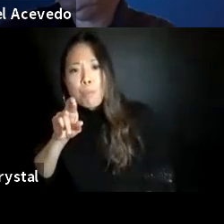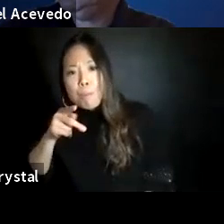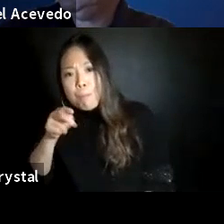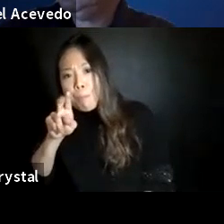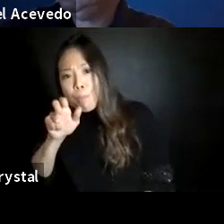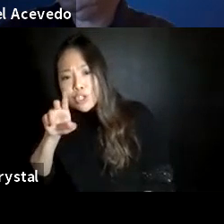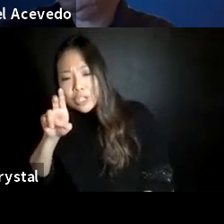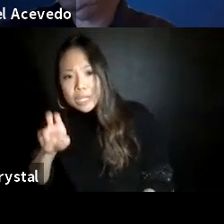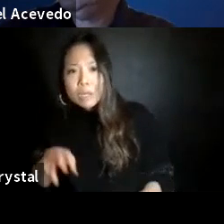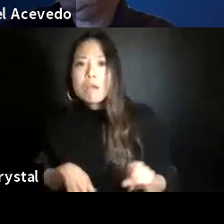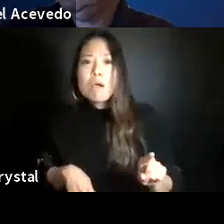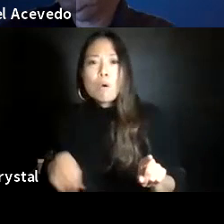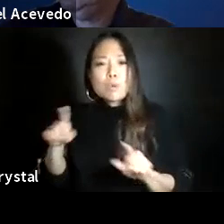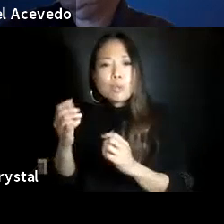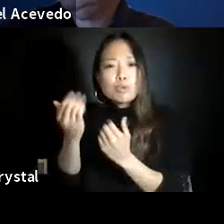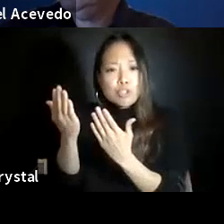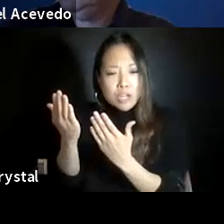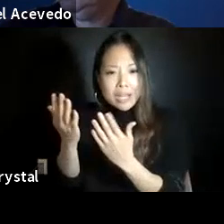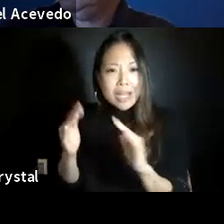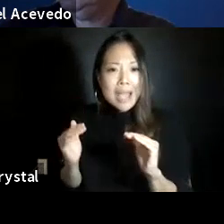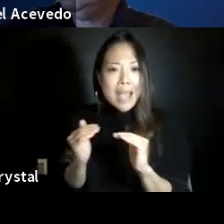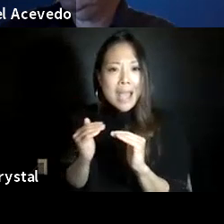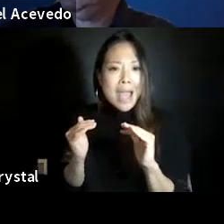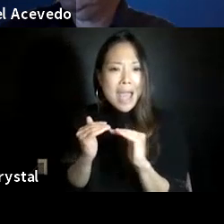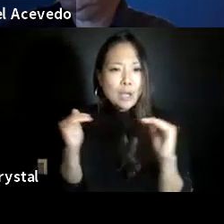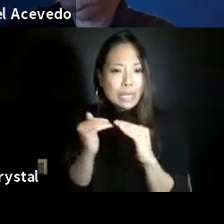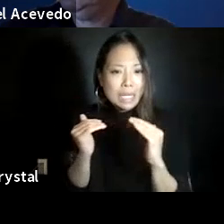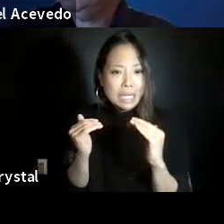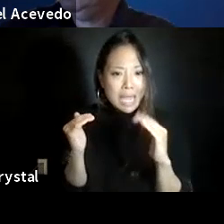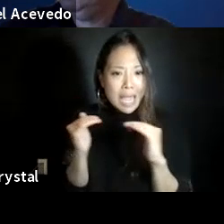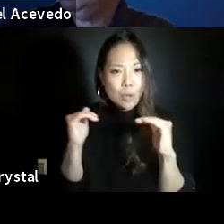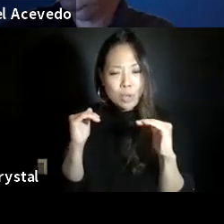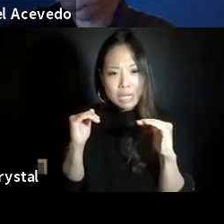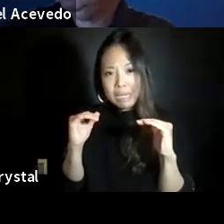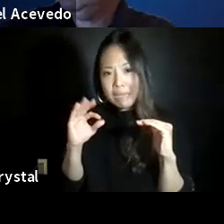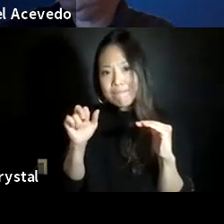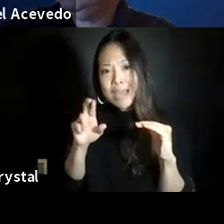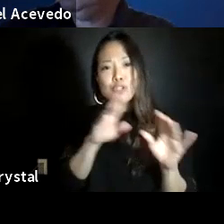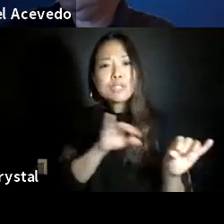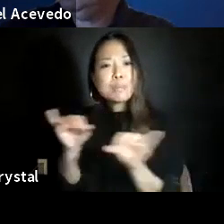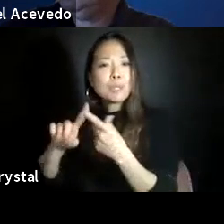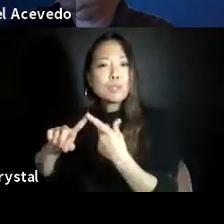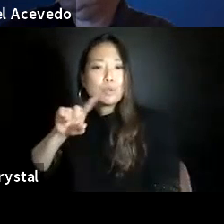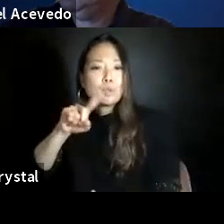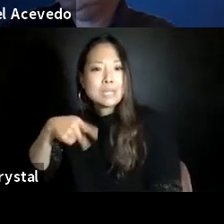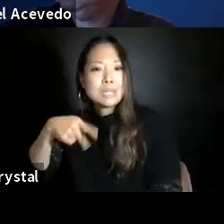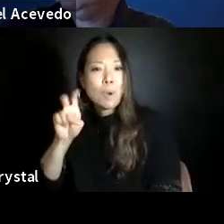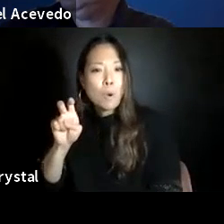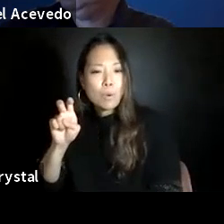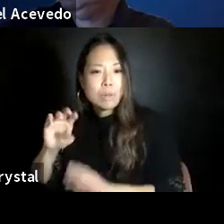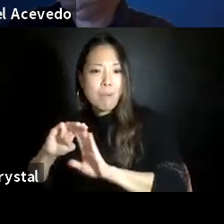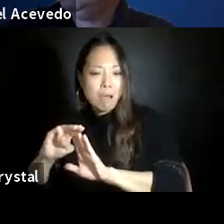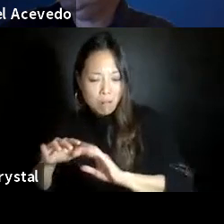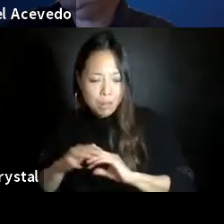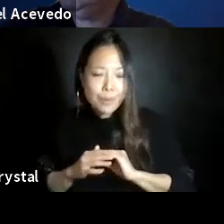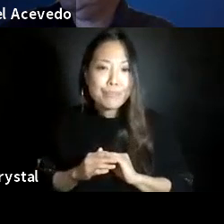an equity factor similar to what we did with Dr. Tung, similar to what we did with the zip code model. However, what was